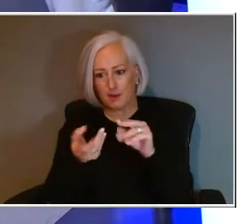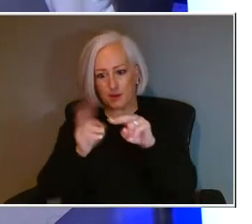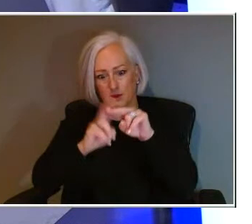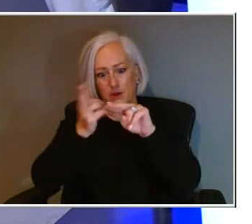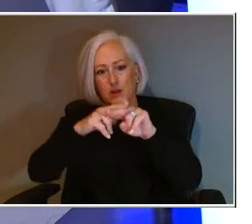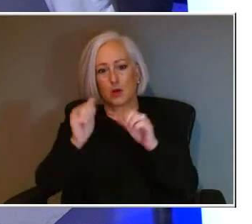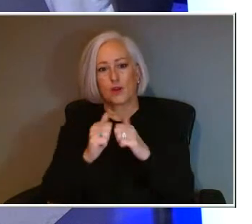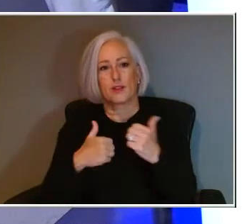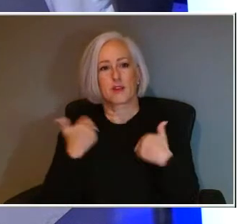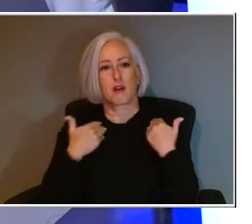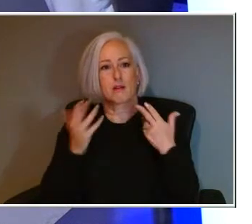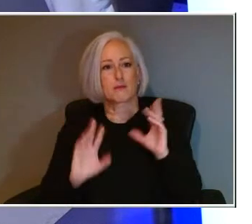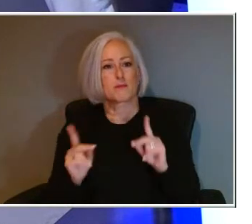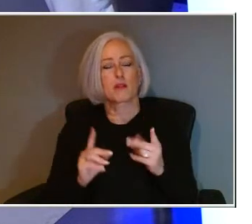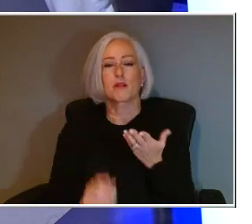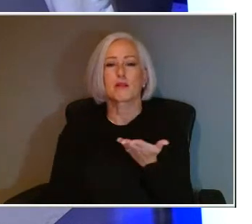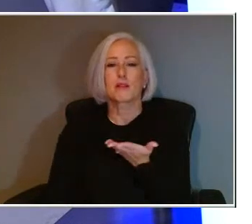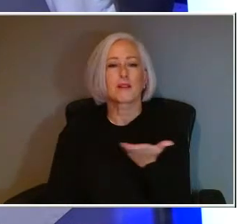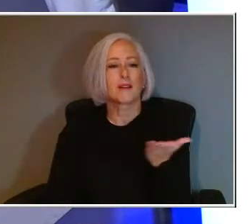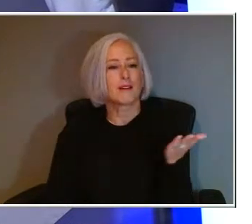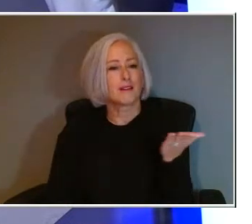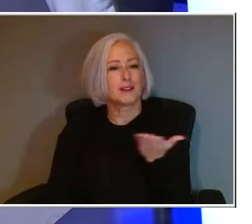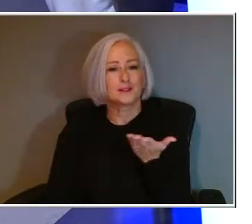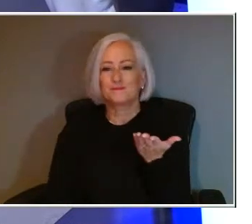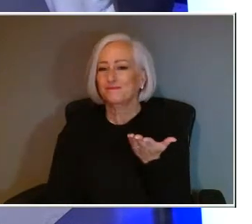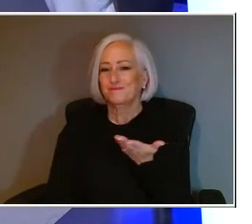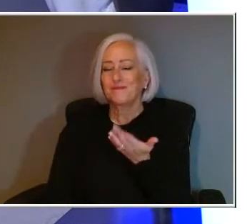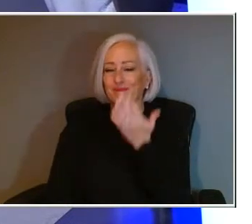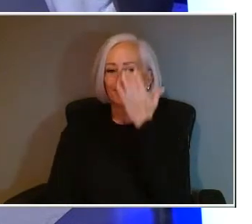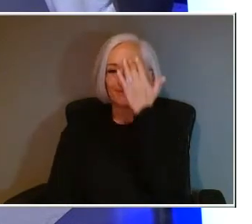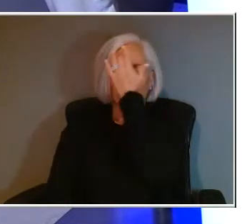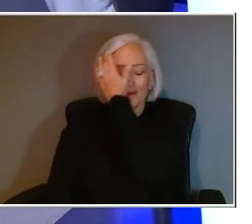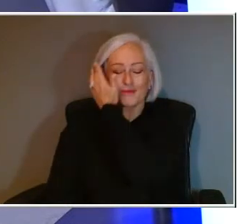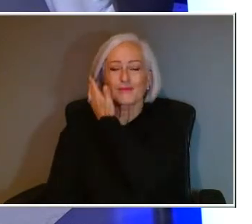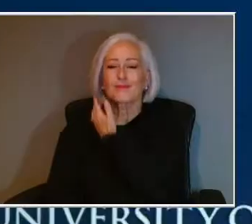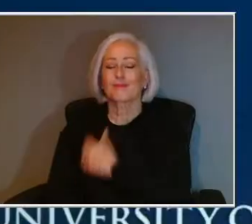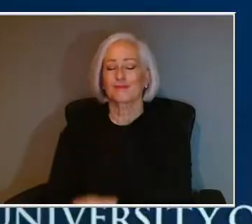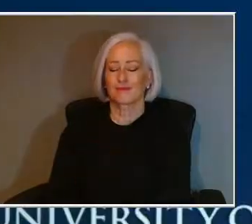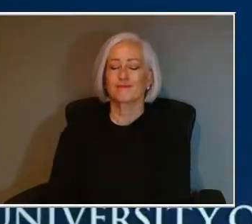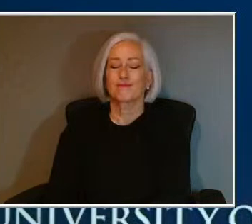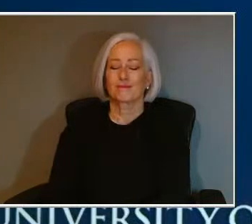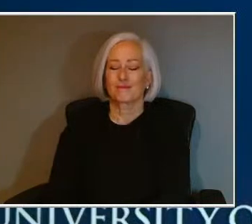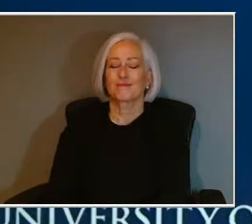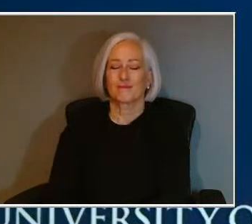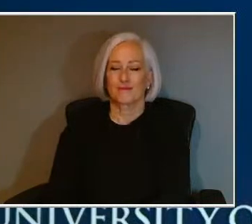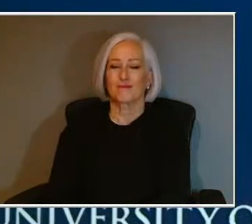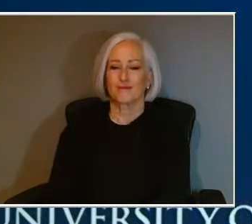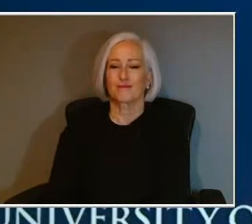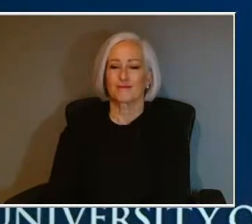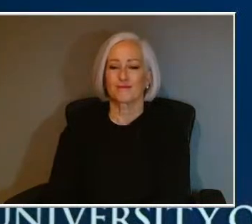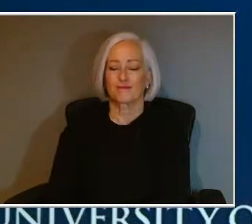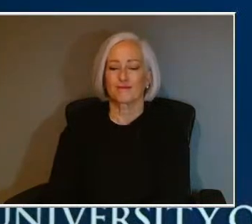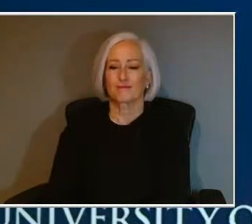both of you on that. Yeah, go ahead, do you want? So yes, I mean, it is,